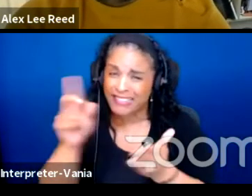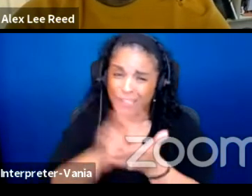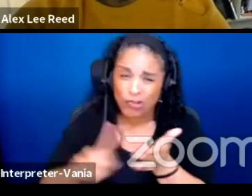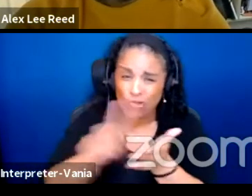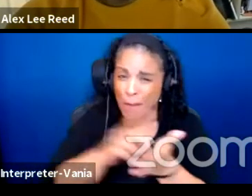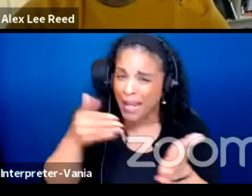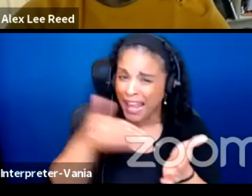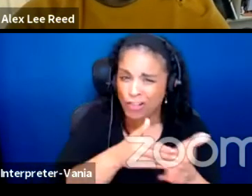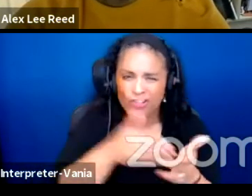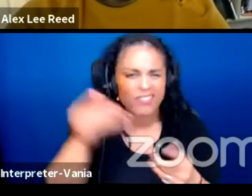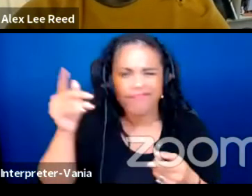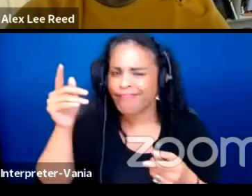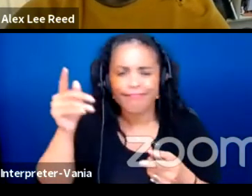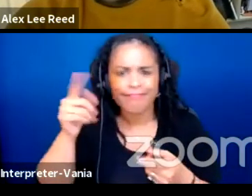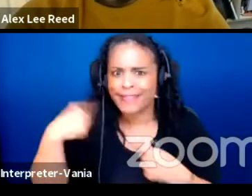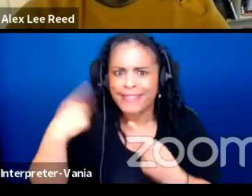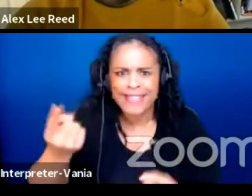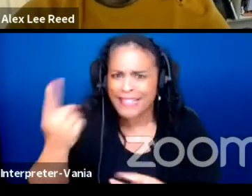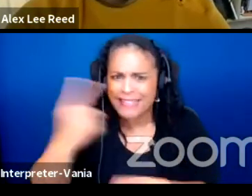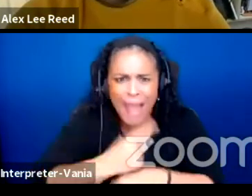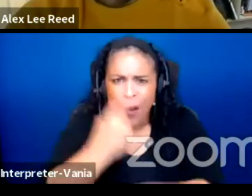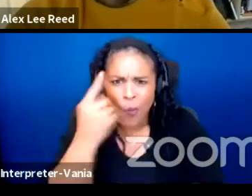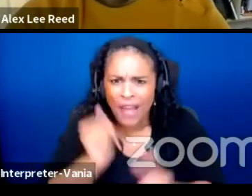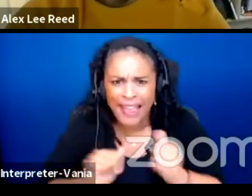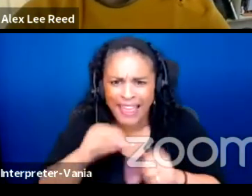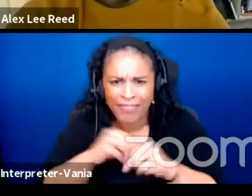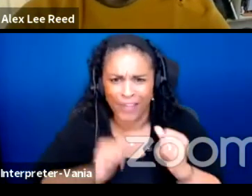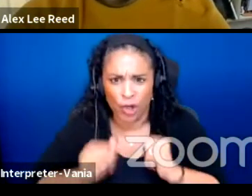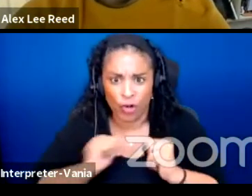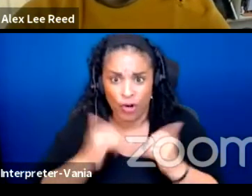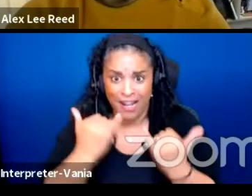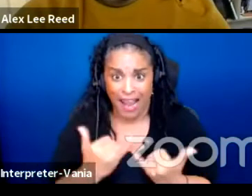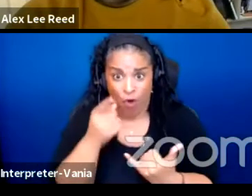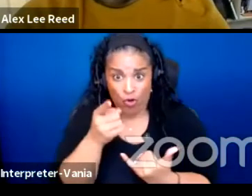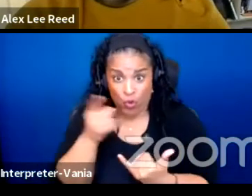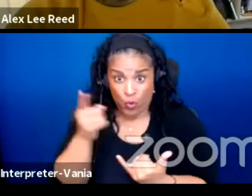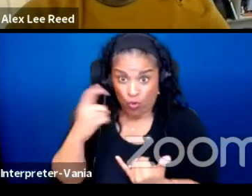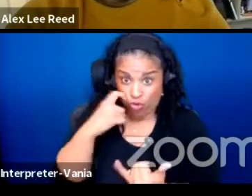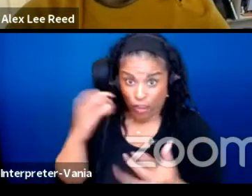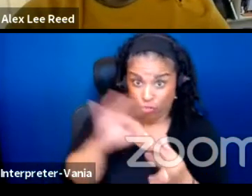one. So now you just joined the party. So what are you gonna do?